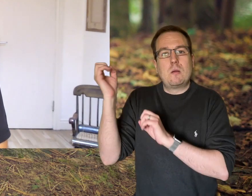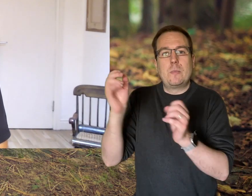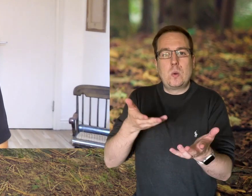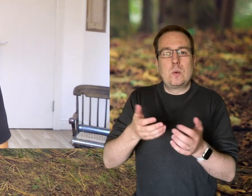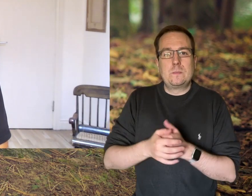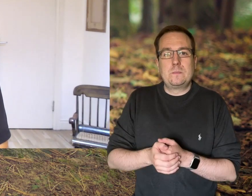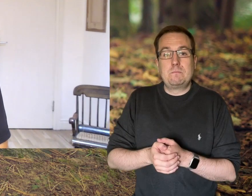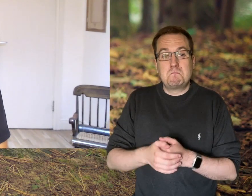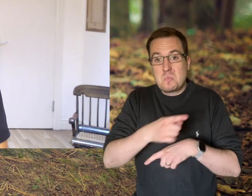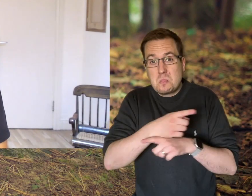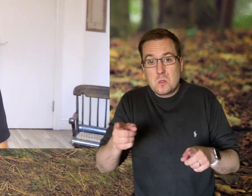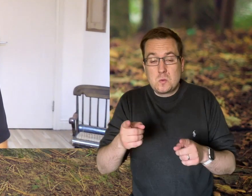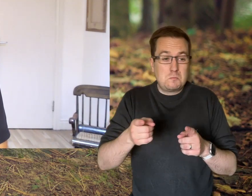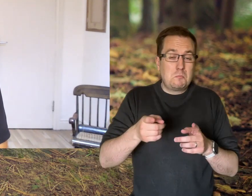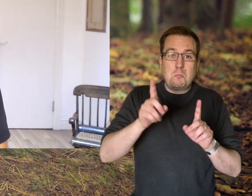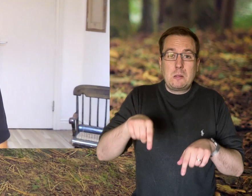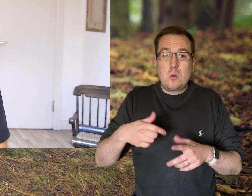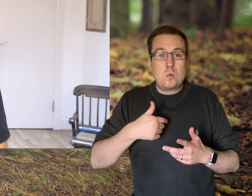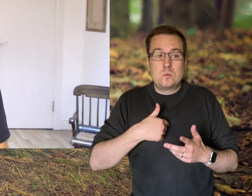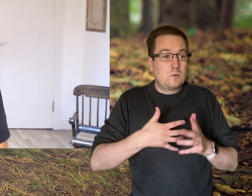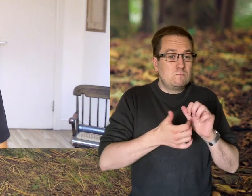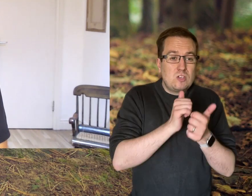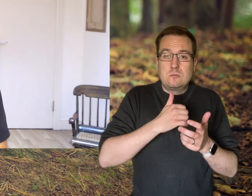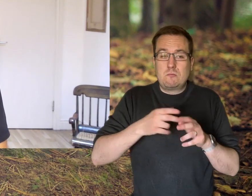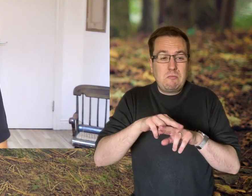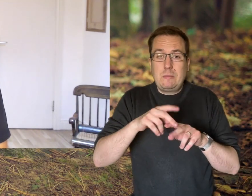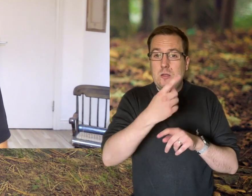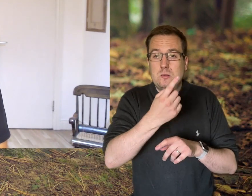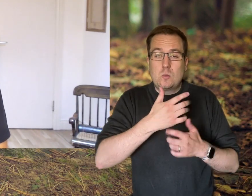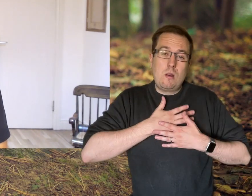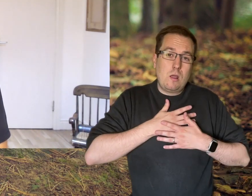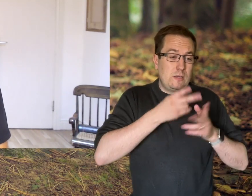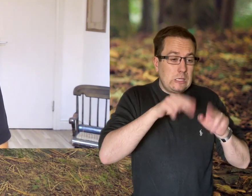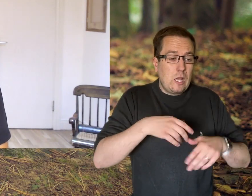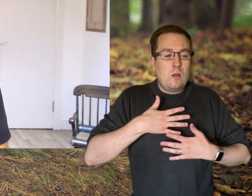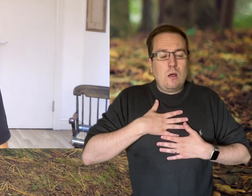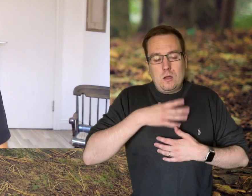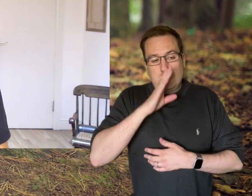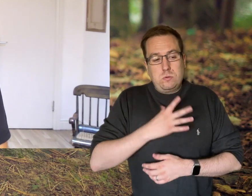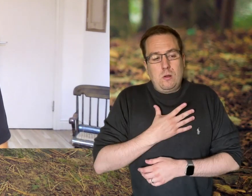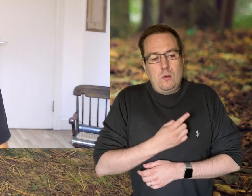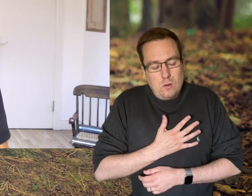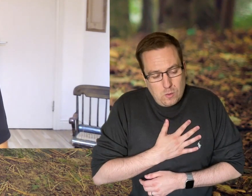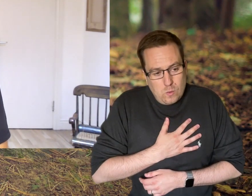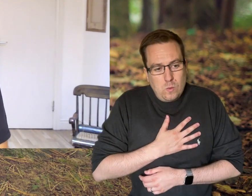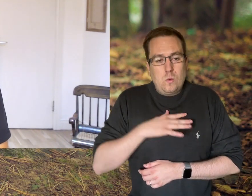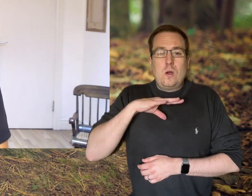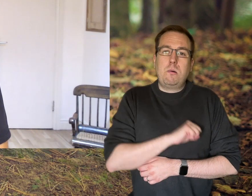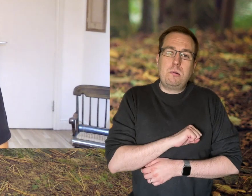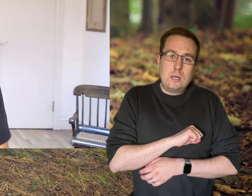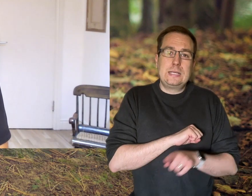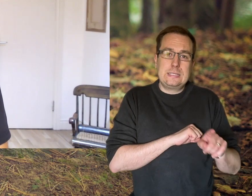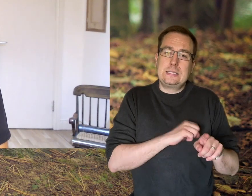And Lord, where we're bereaved, where we've lost somebody, would you meet us in that, God? Would you come and comfort us?